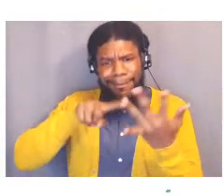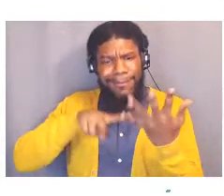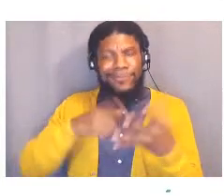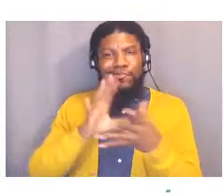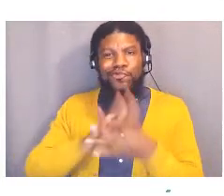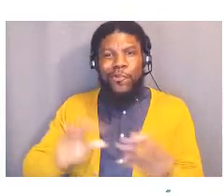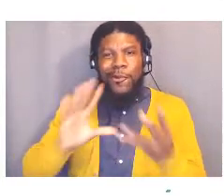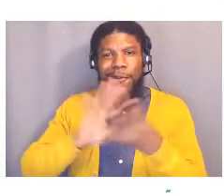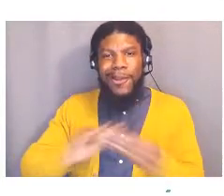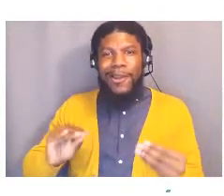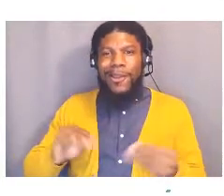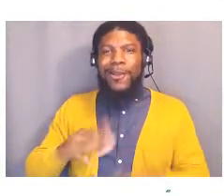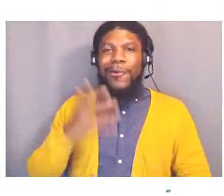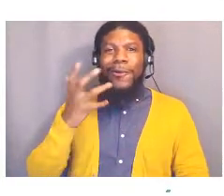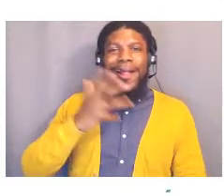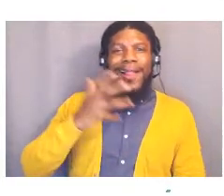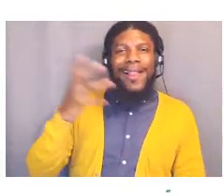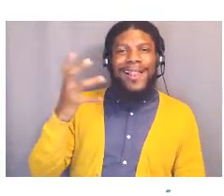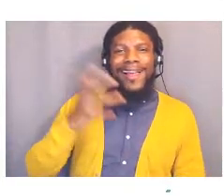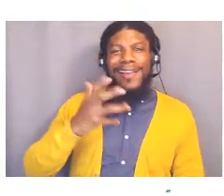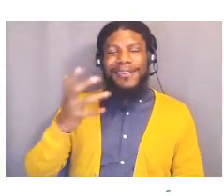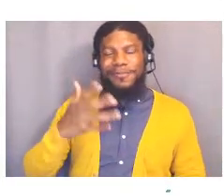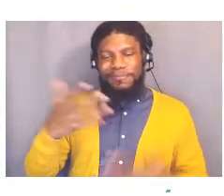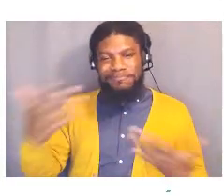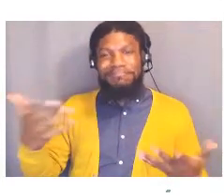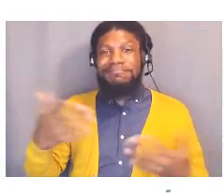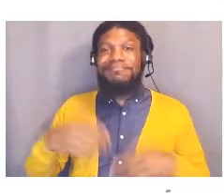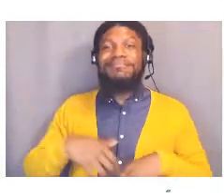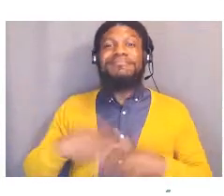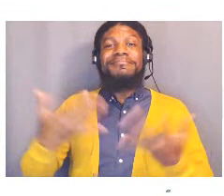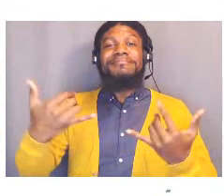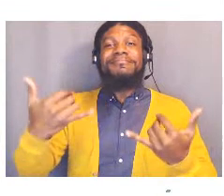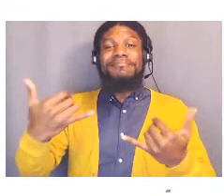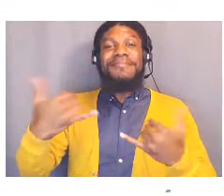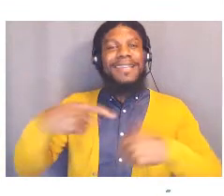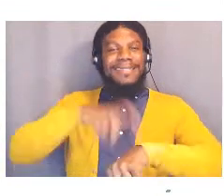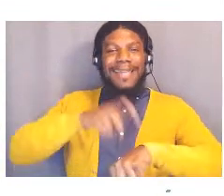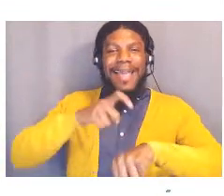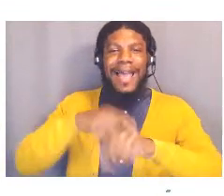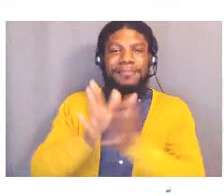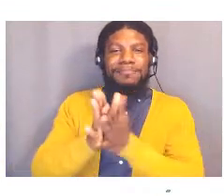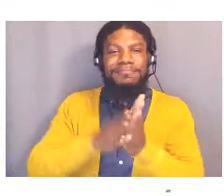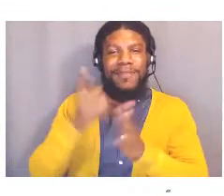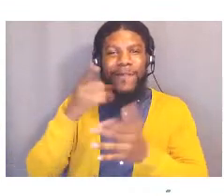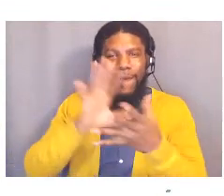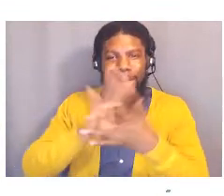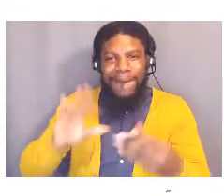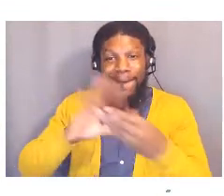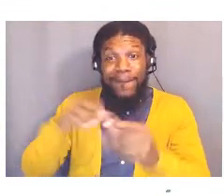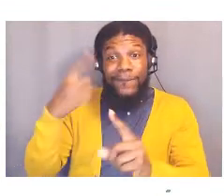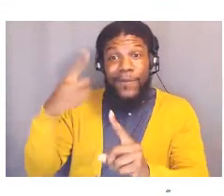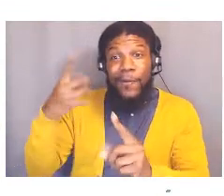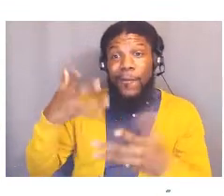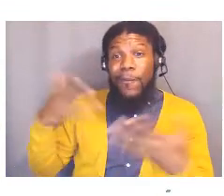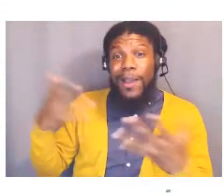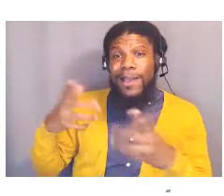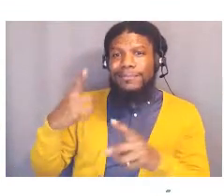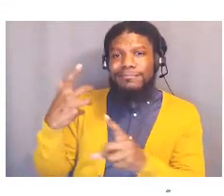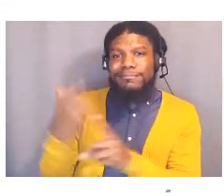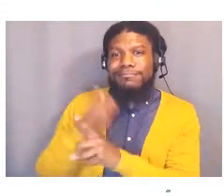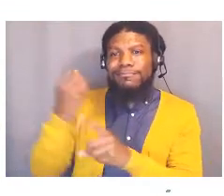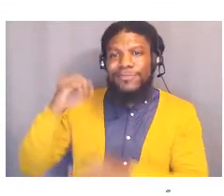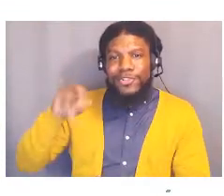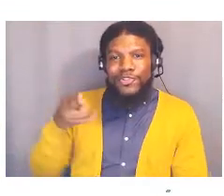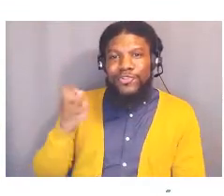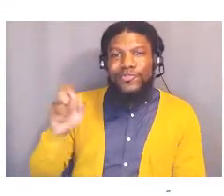Well, oh, well, well. It's storytelling time. In celebration of Juneteenth,